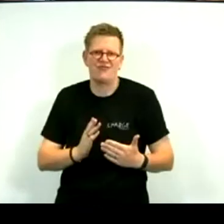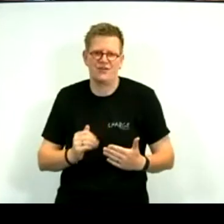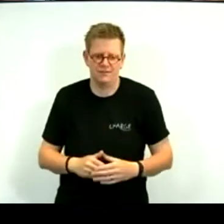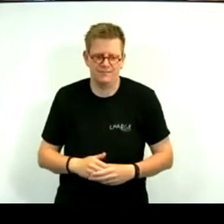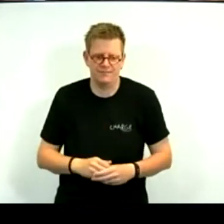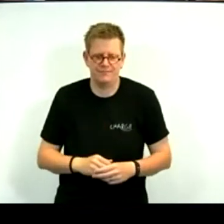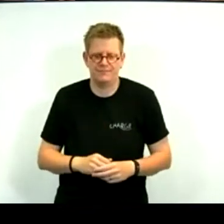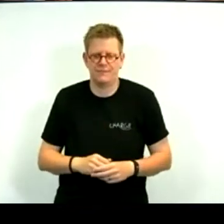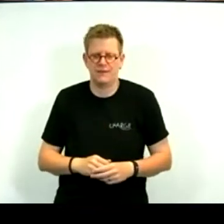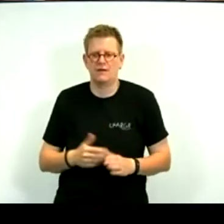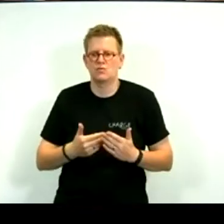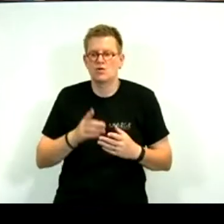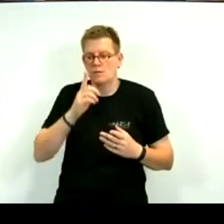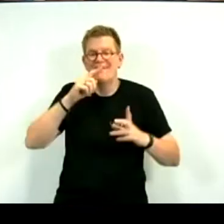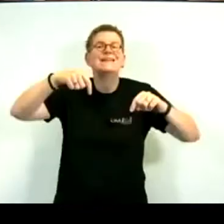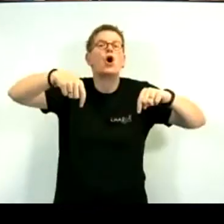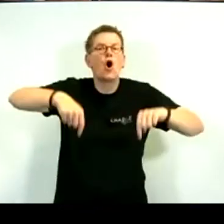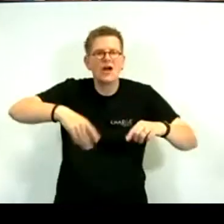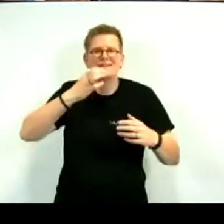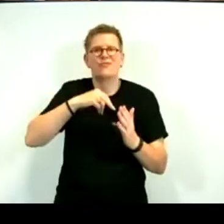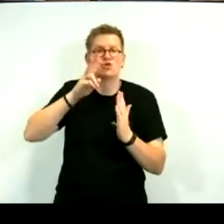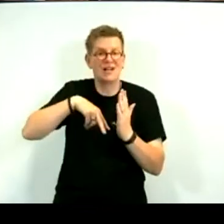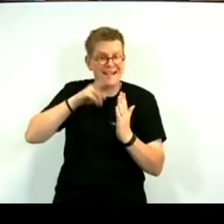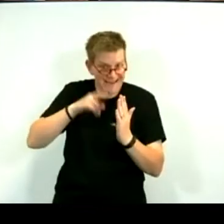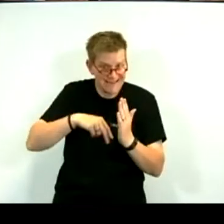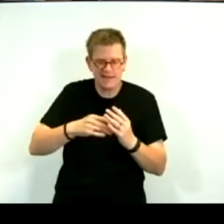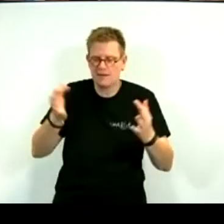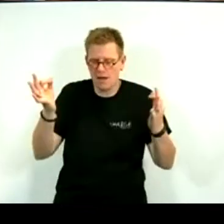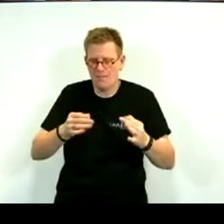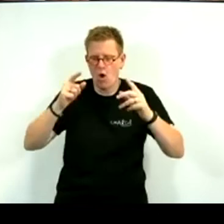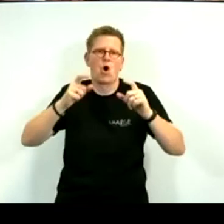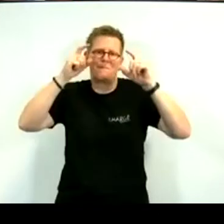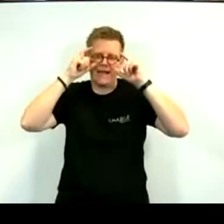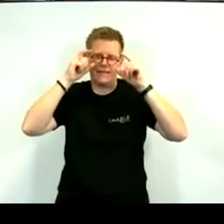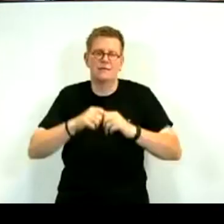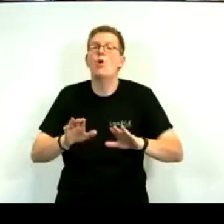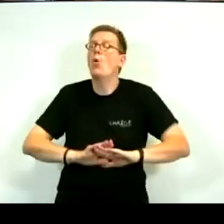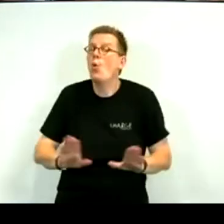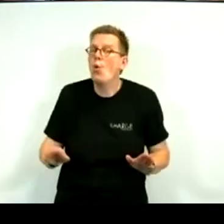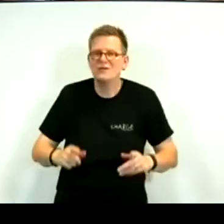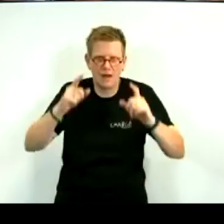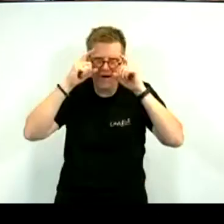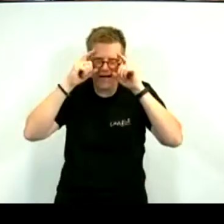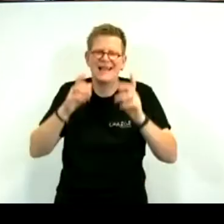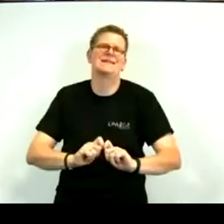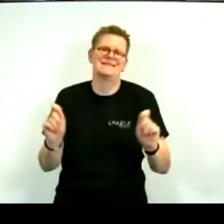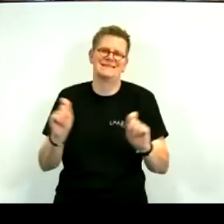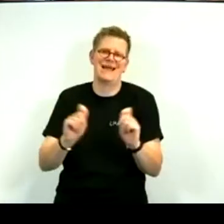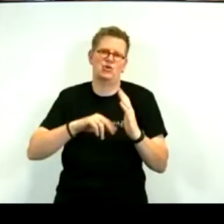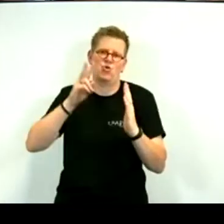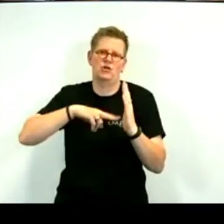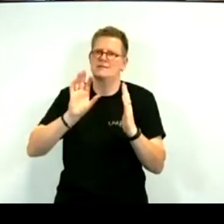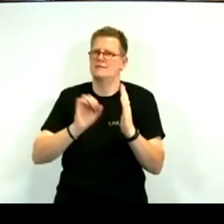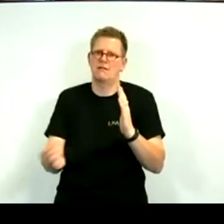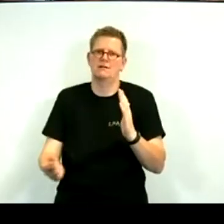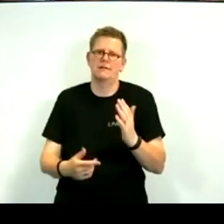these glasses. I can't read the newspaper without wearing my reading glasses. And that's age related, and